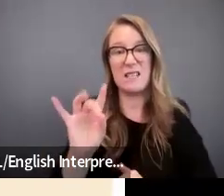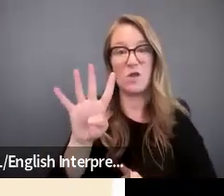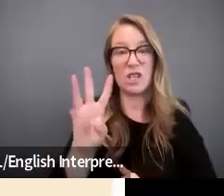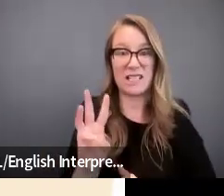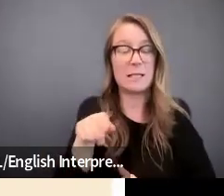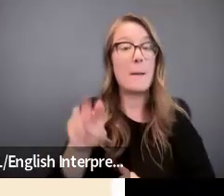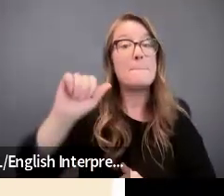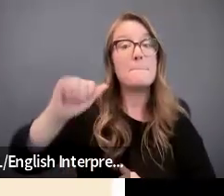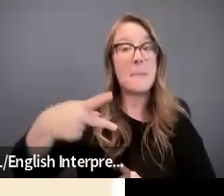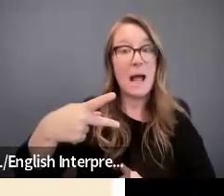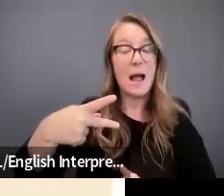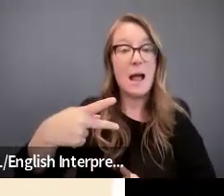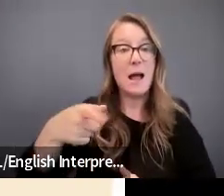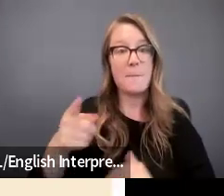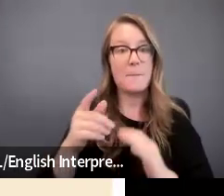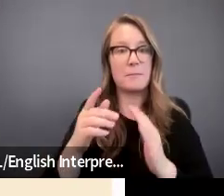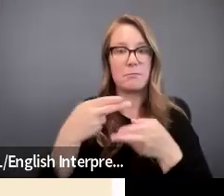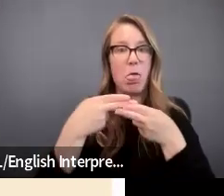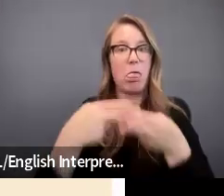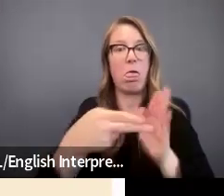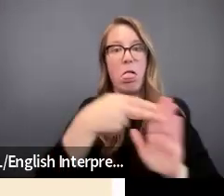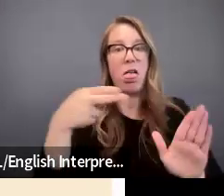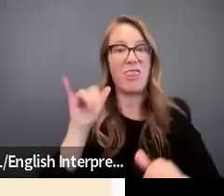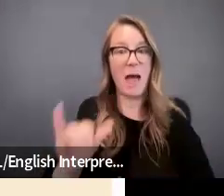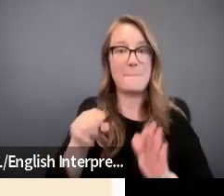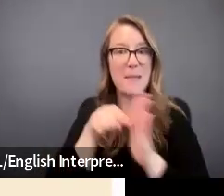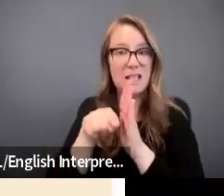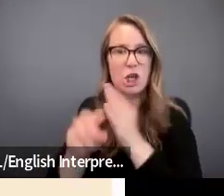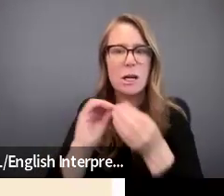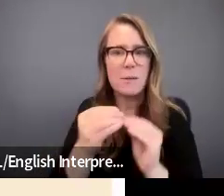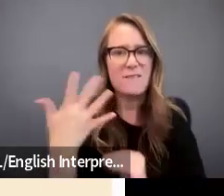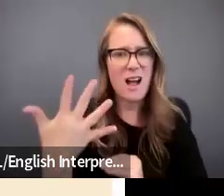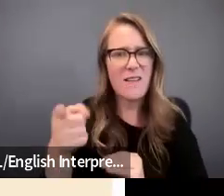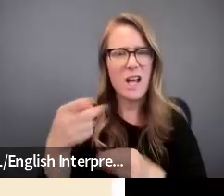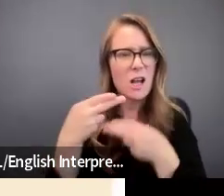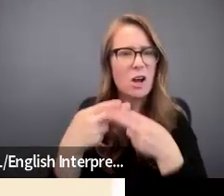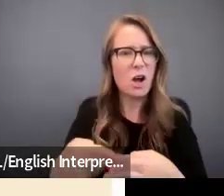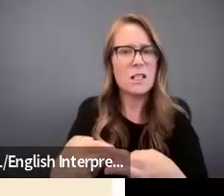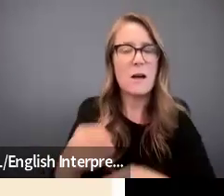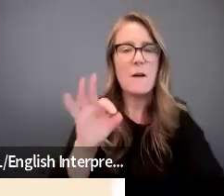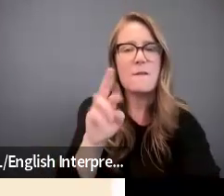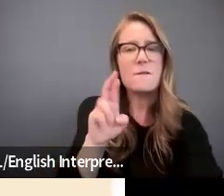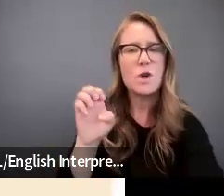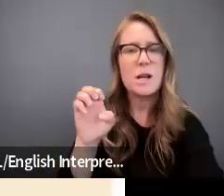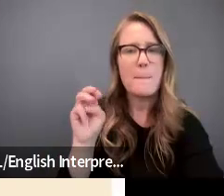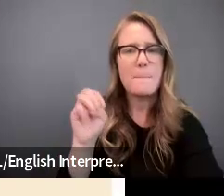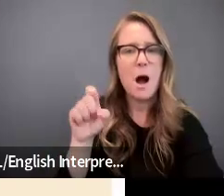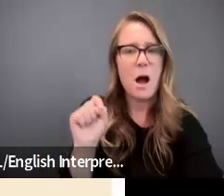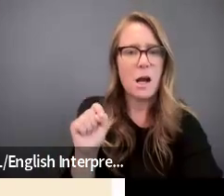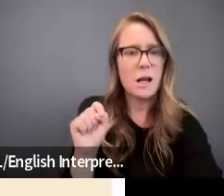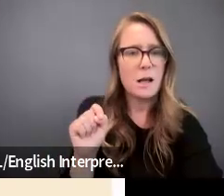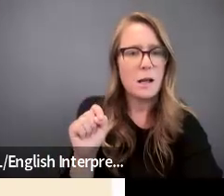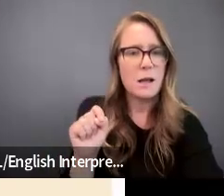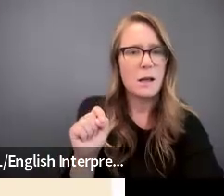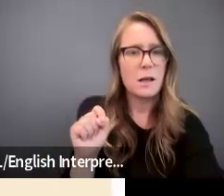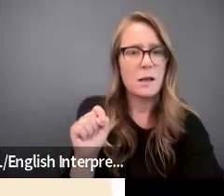this map calls that massacre is number 5. It calls it the Fremont and Kearny